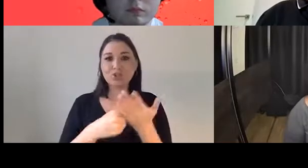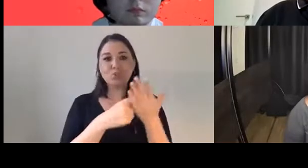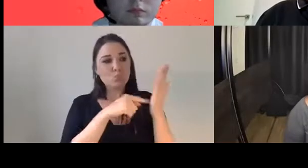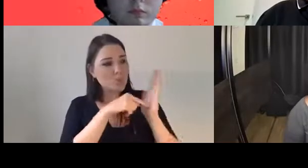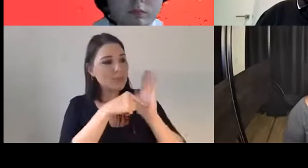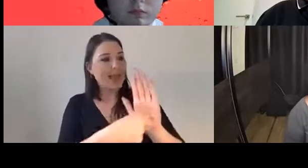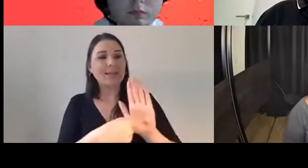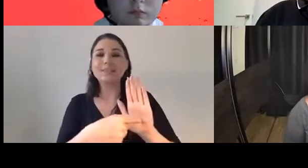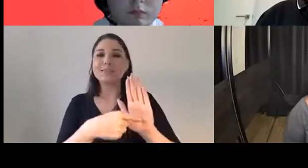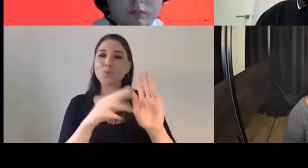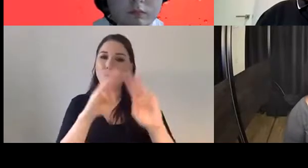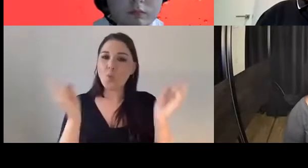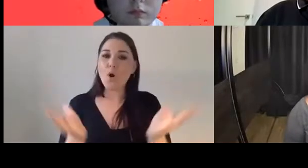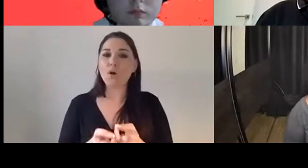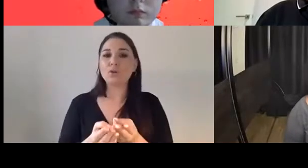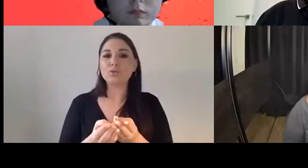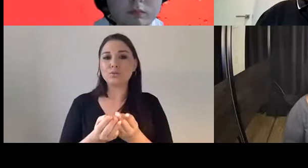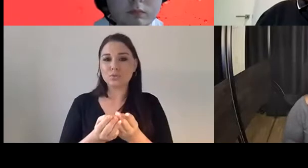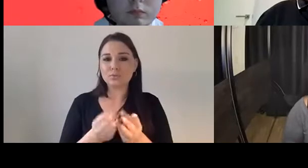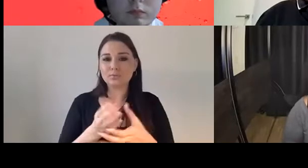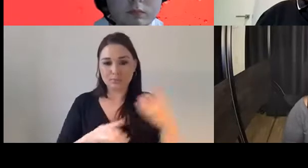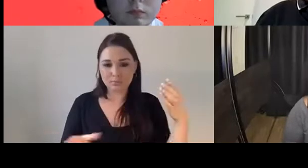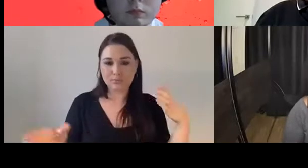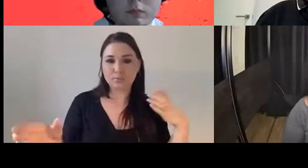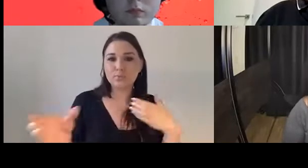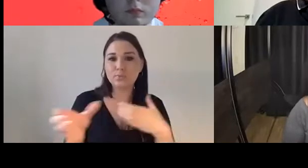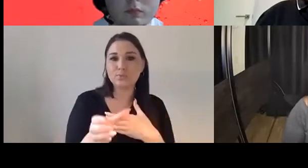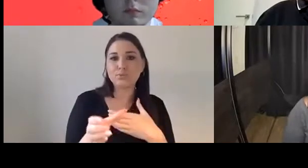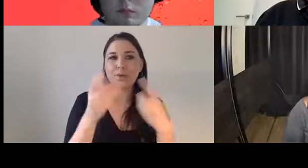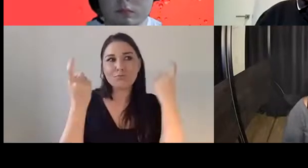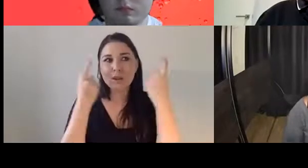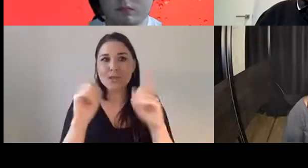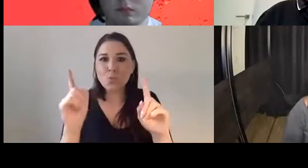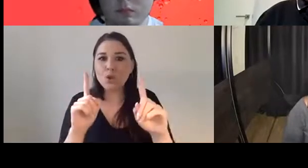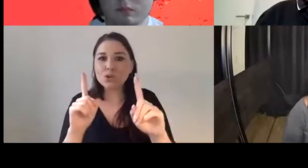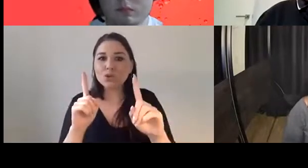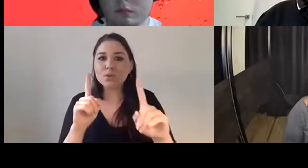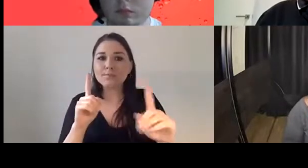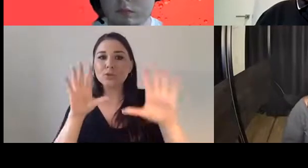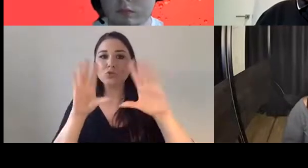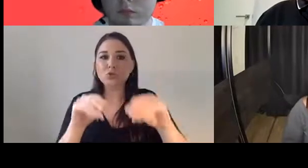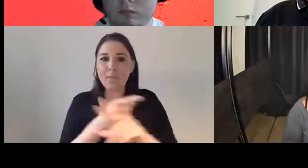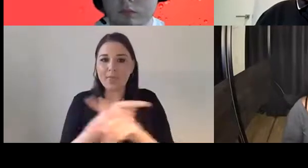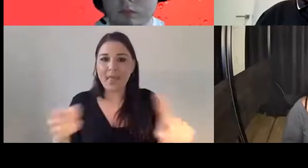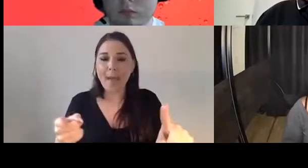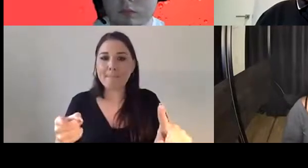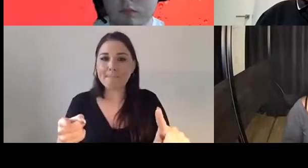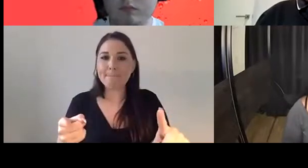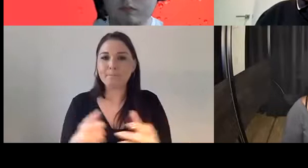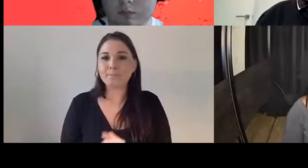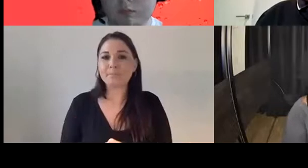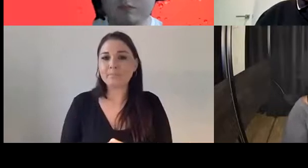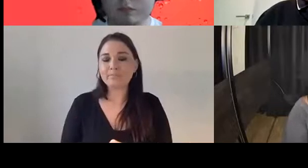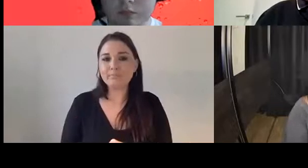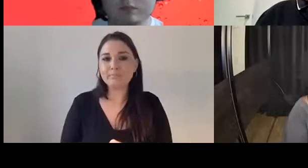and having them also define what is preventing them to reach that level is something that companies should be doing as well.